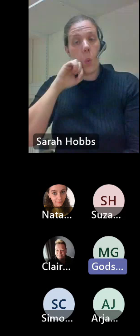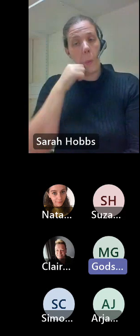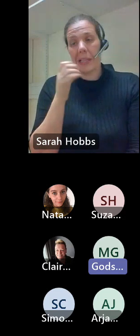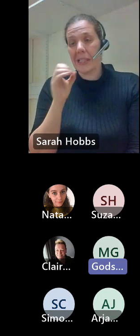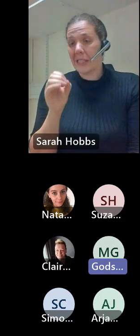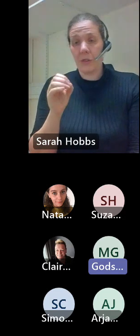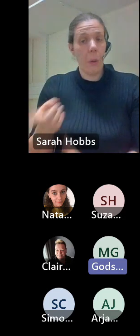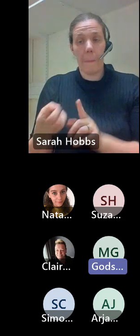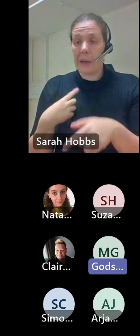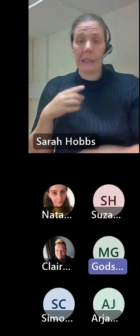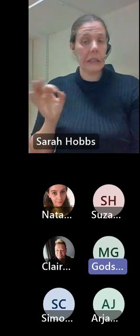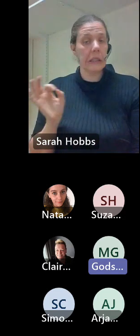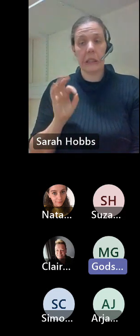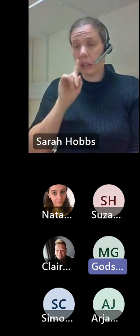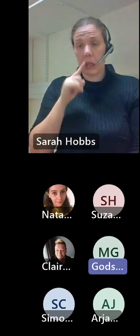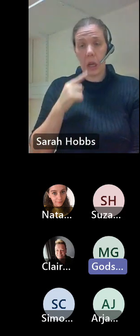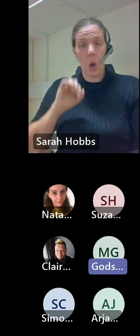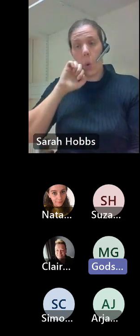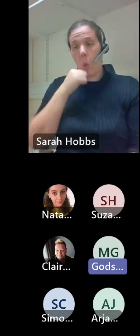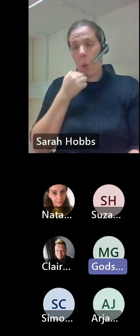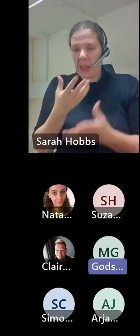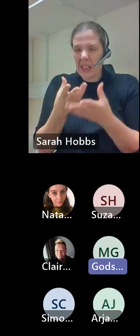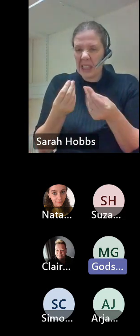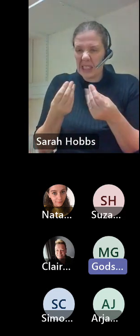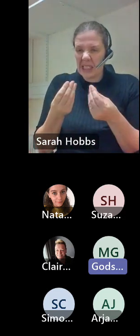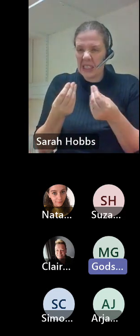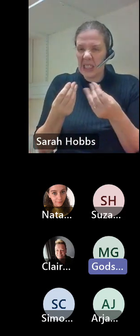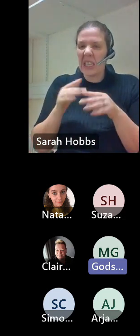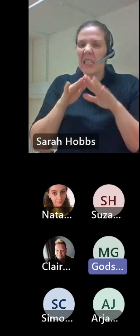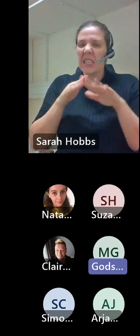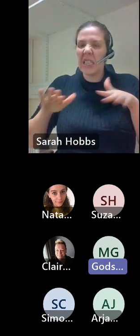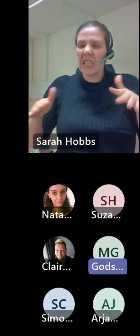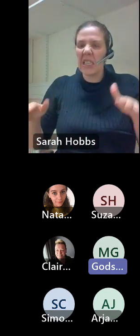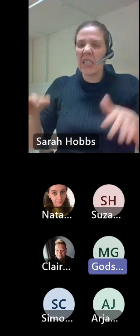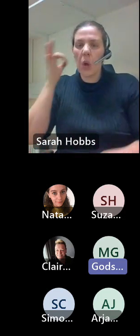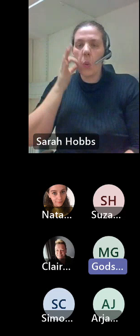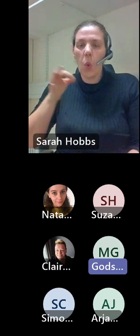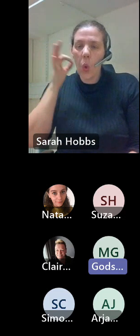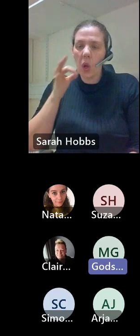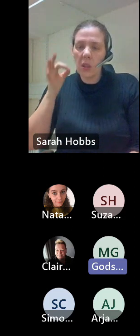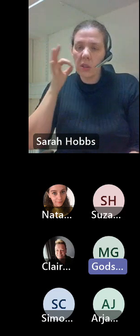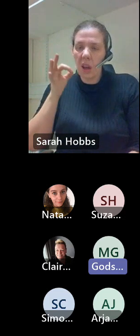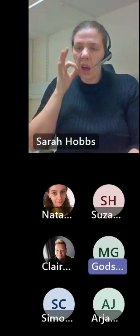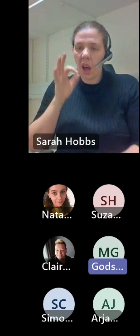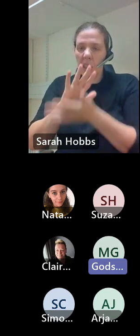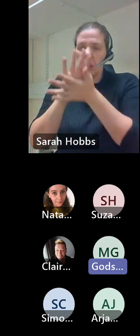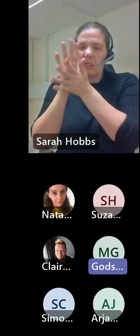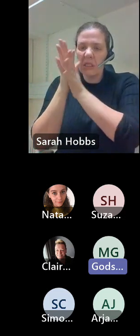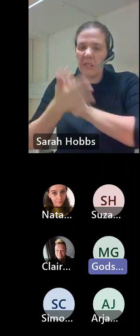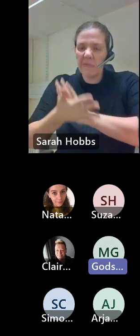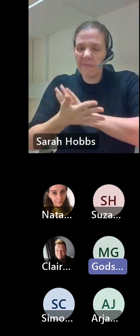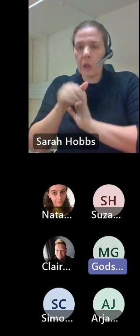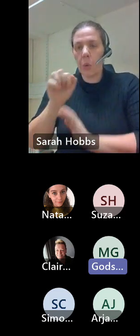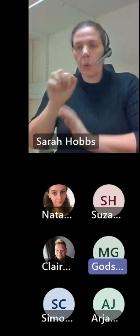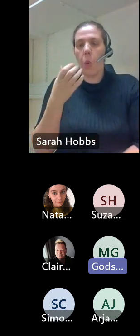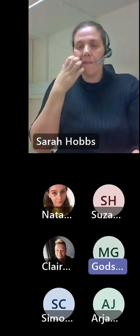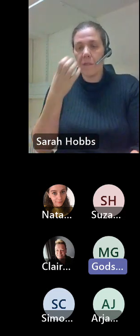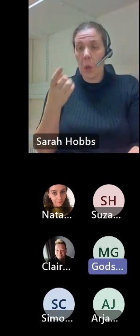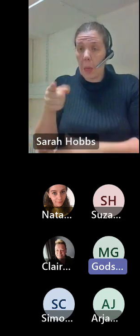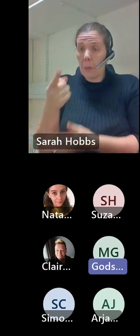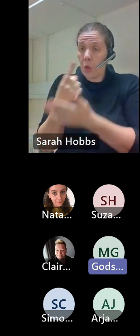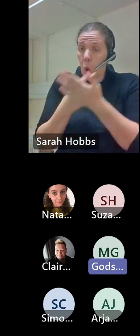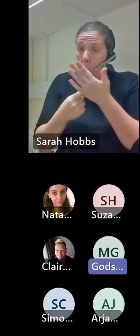if you did, it would be contaminated with seawater and all the silt inside the Grand Canal. So if that was your only